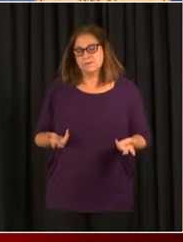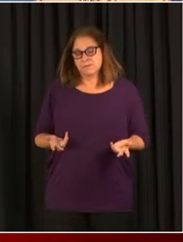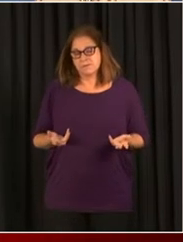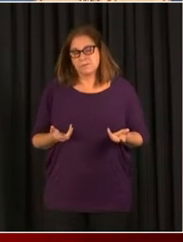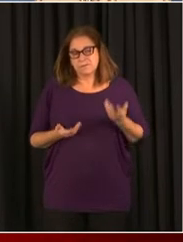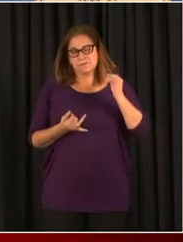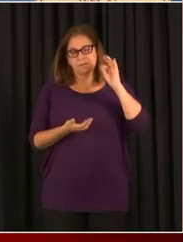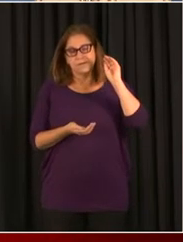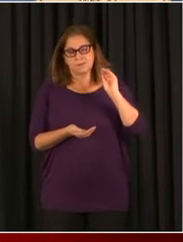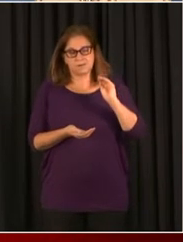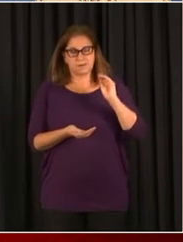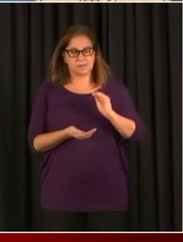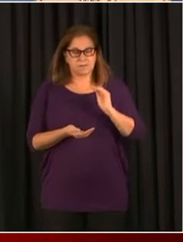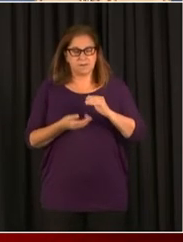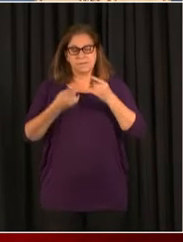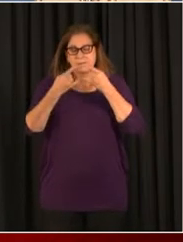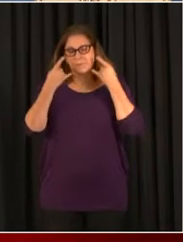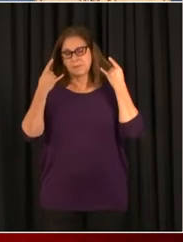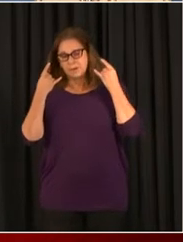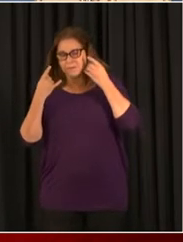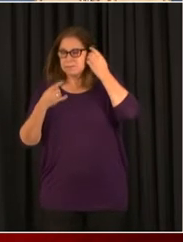distancing. We also